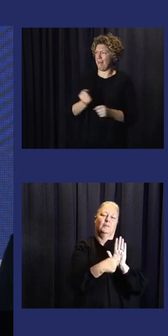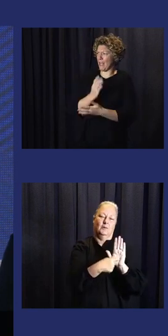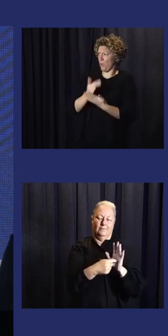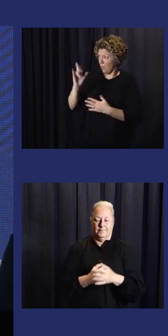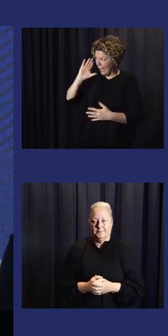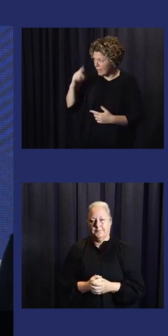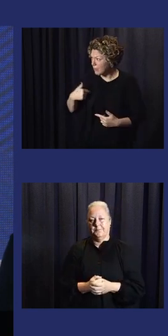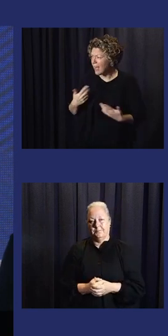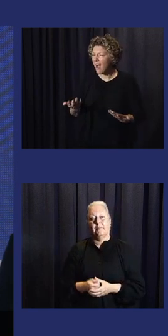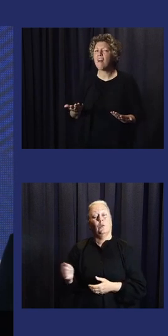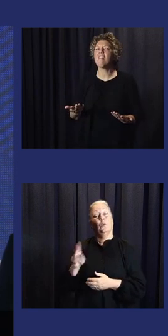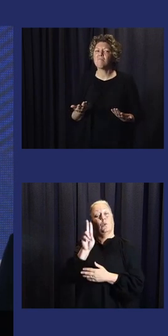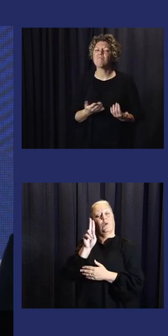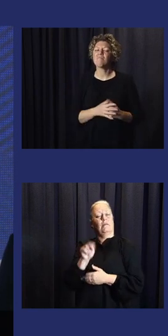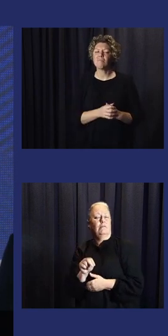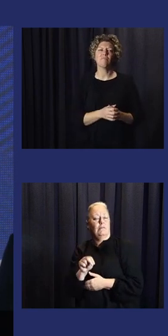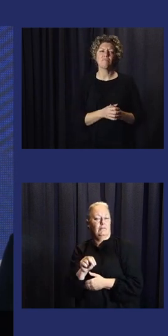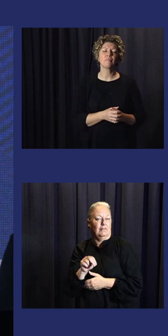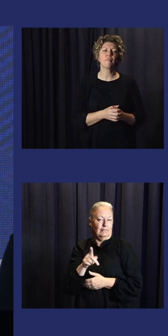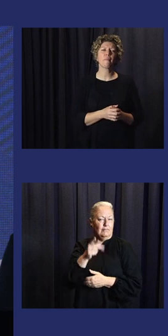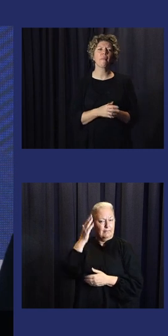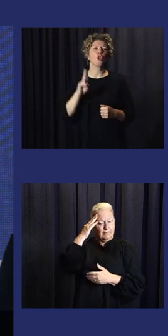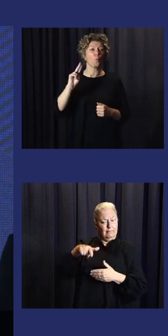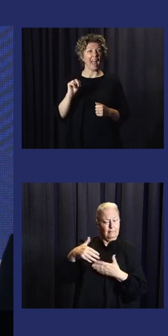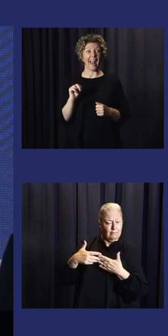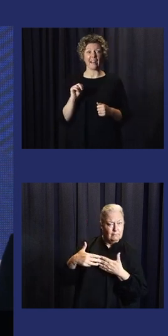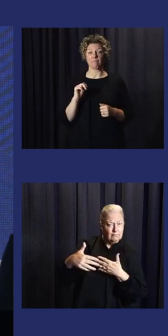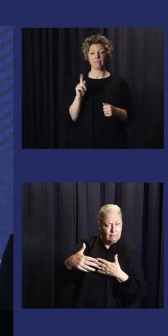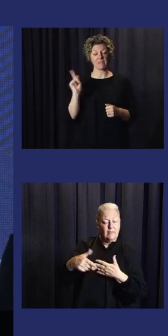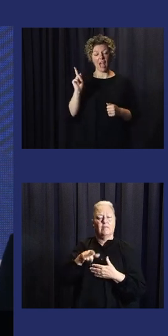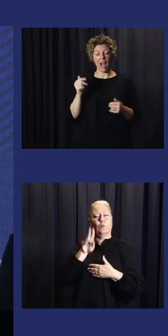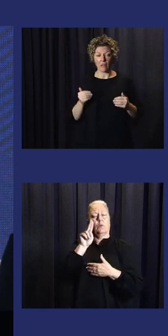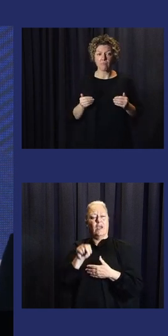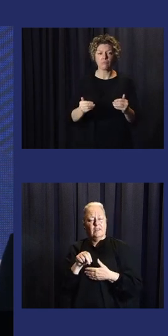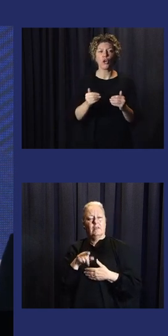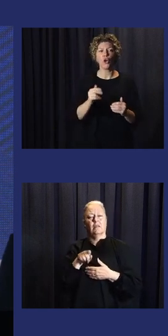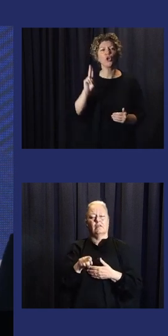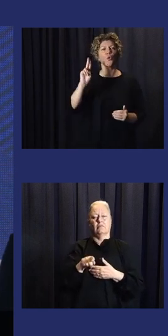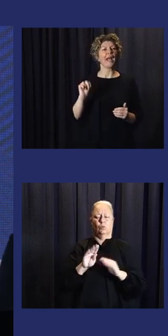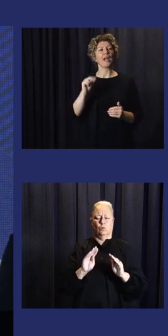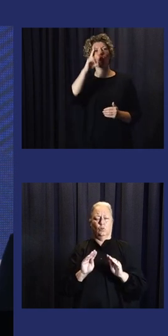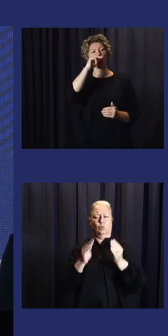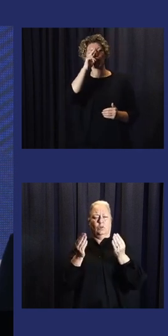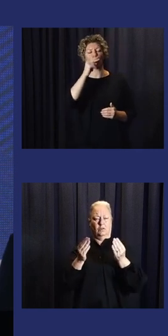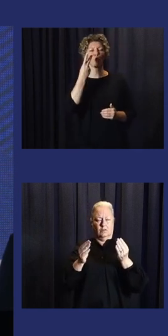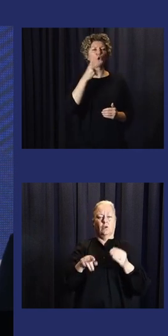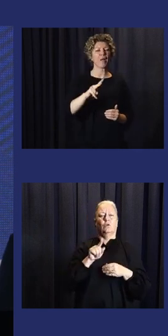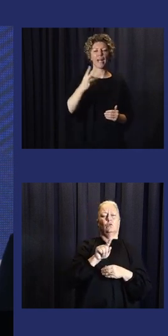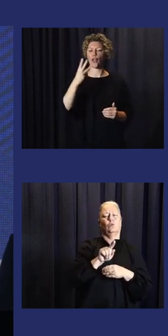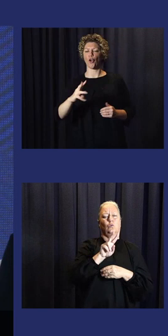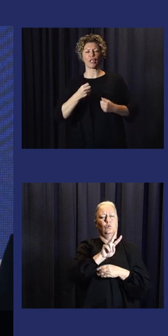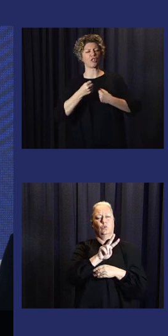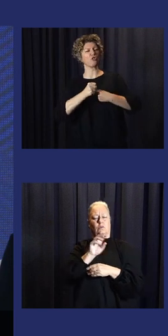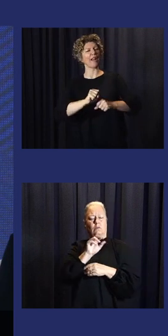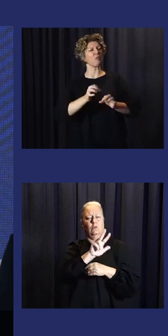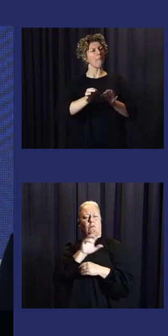UN is moving forward with what we call the UN Youth 2030 strategy,